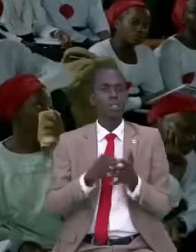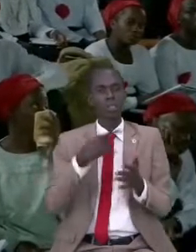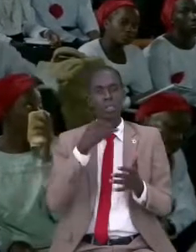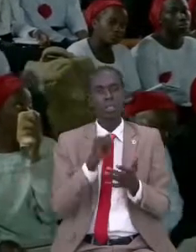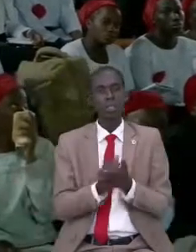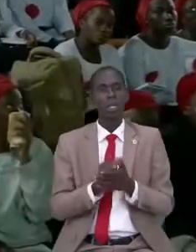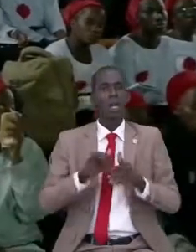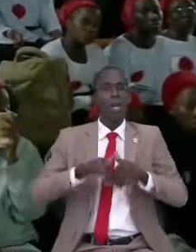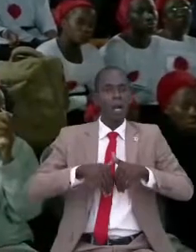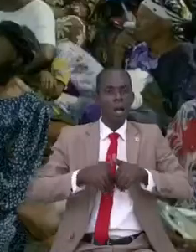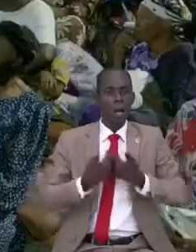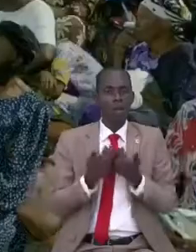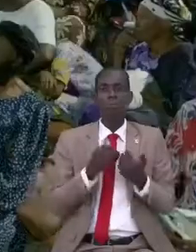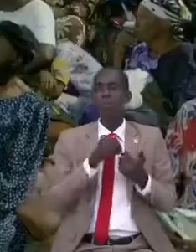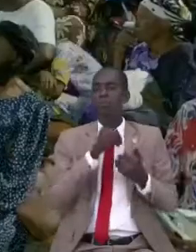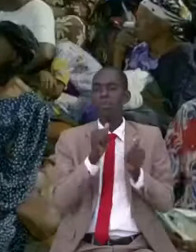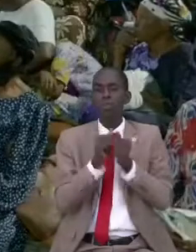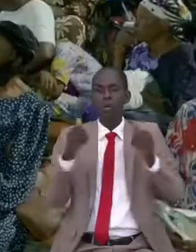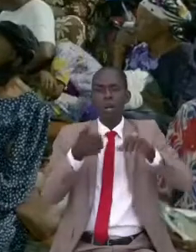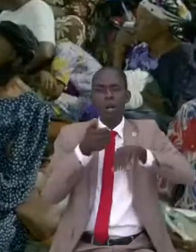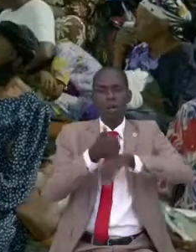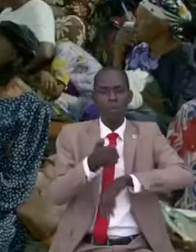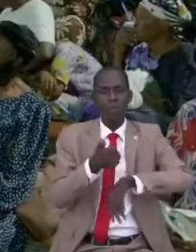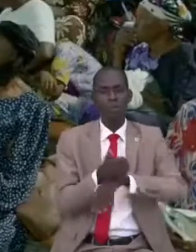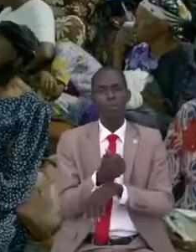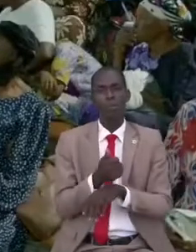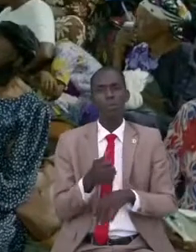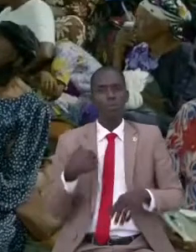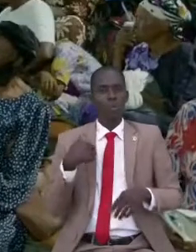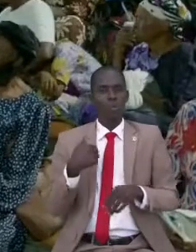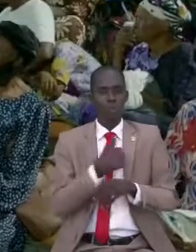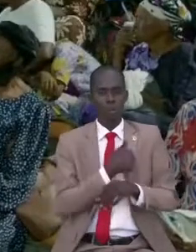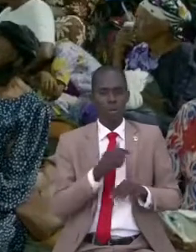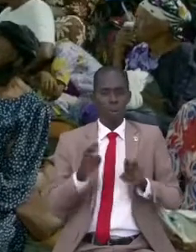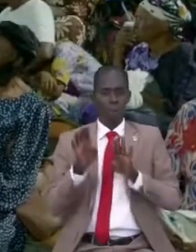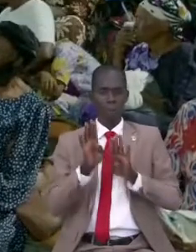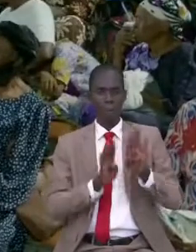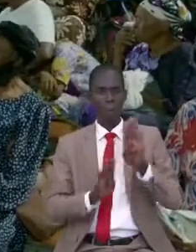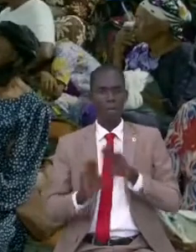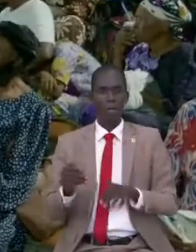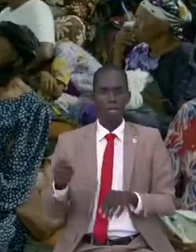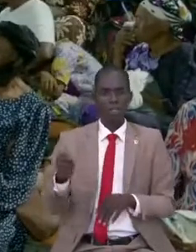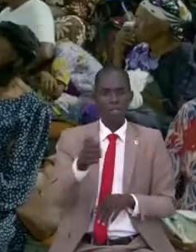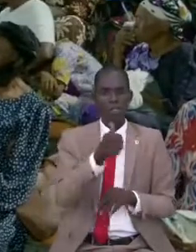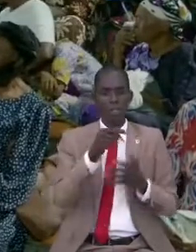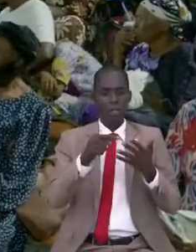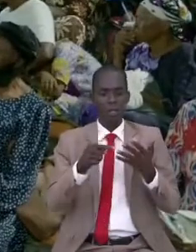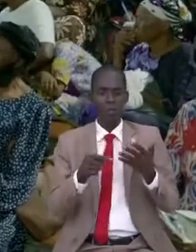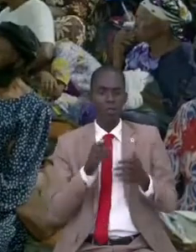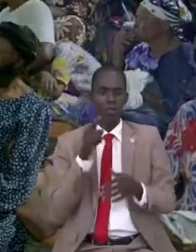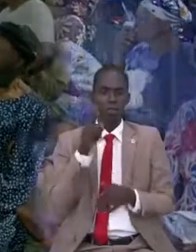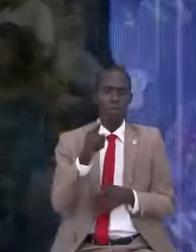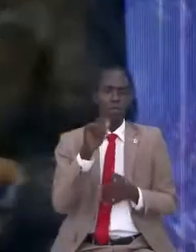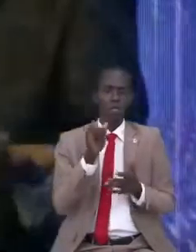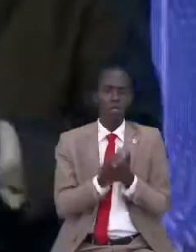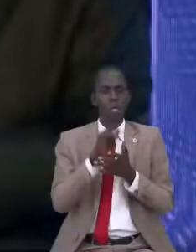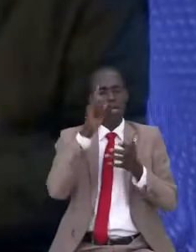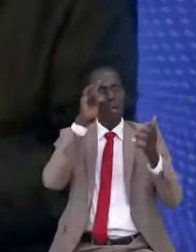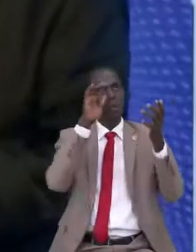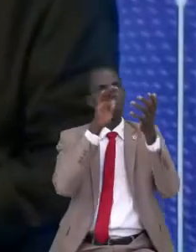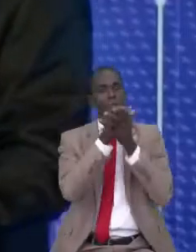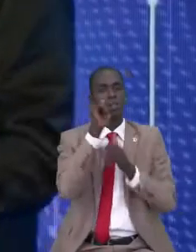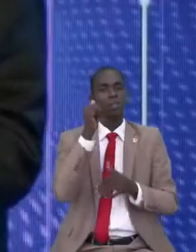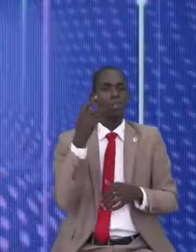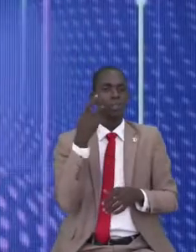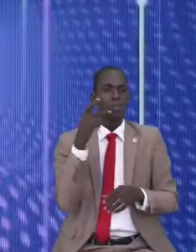how unblameable we behave ourselves among you that believe. Look at